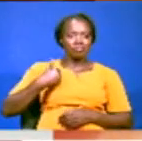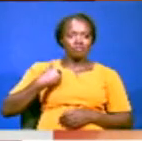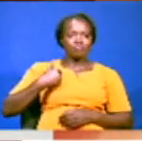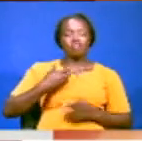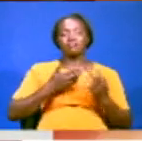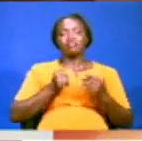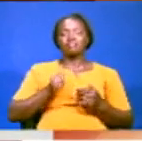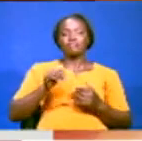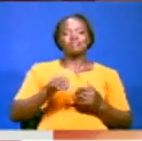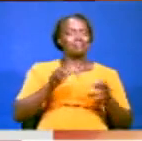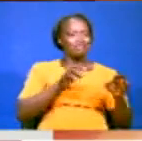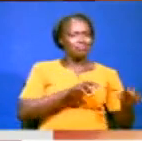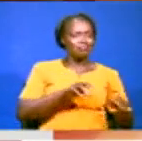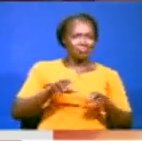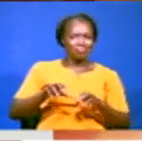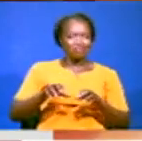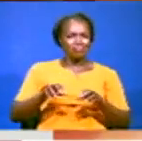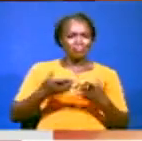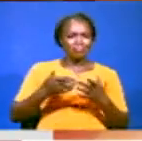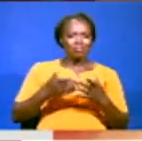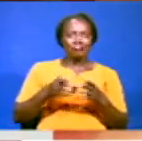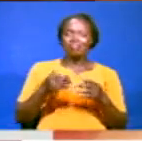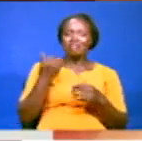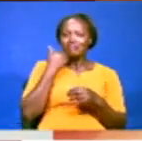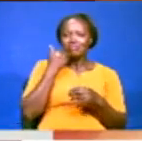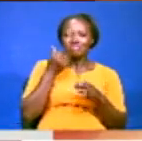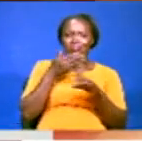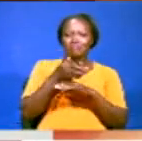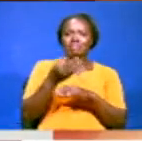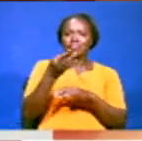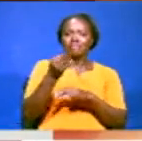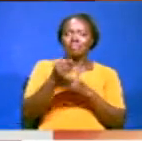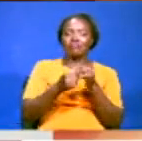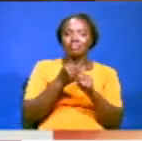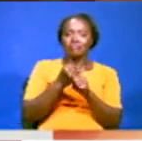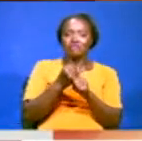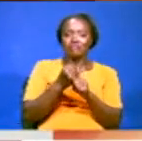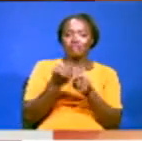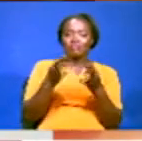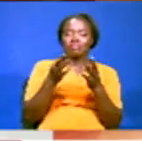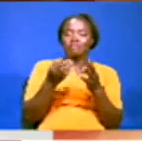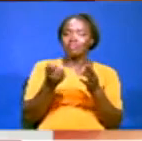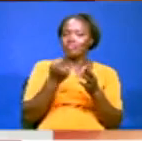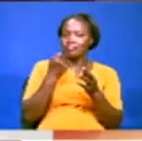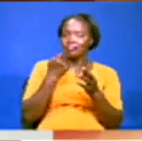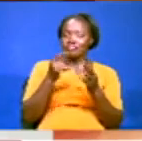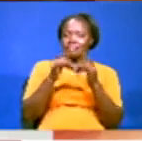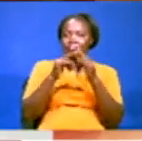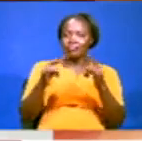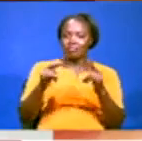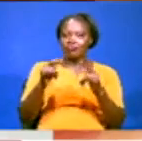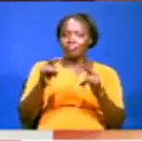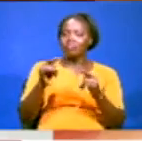her agony after suffering fistula disease for over 30 years. A free medical camp organized by the Kenya Red